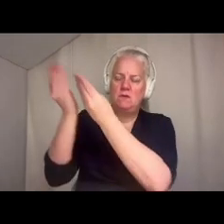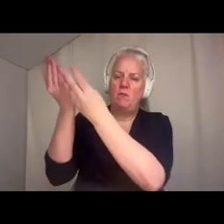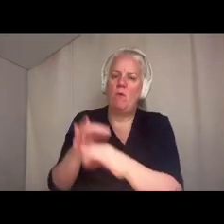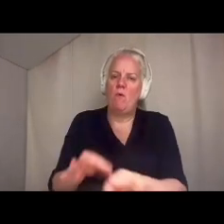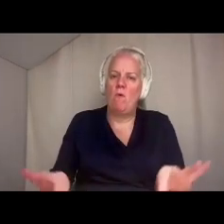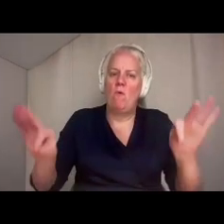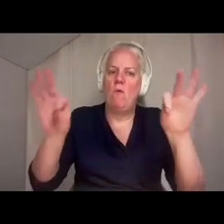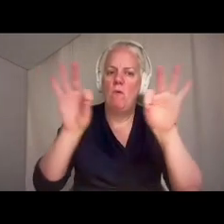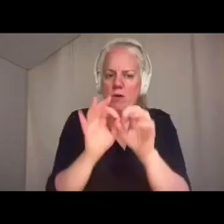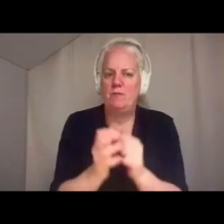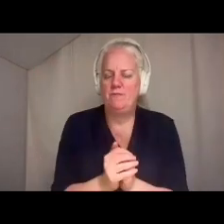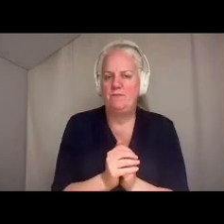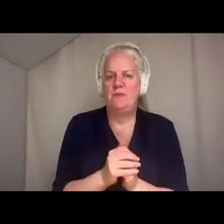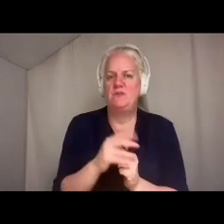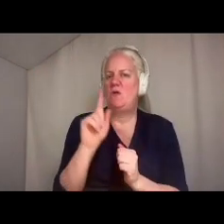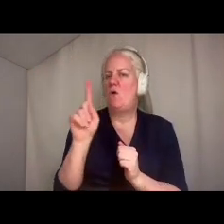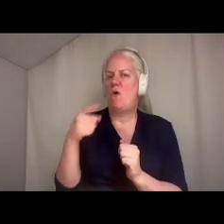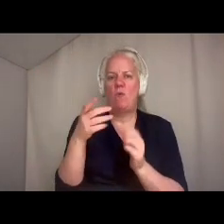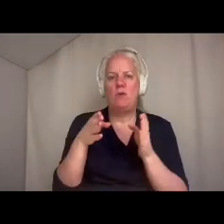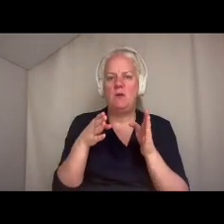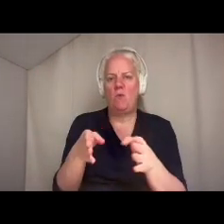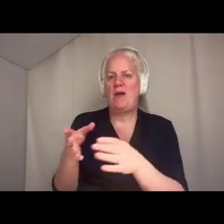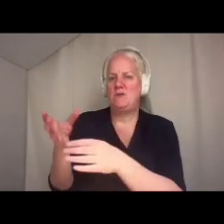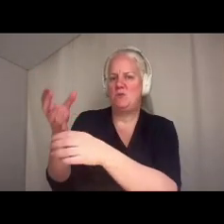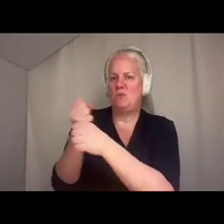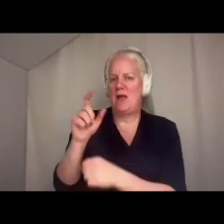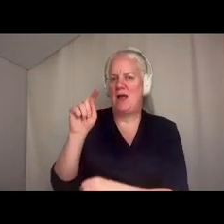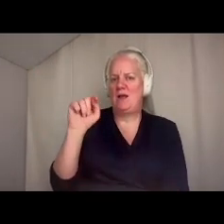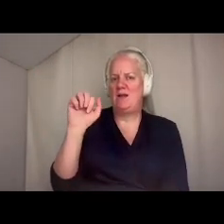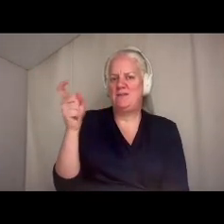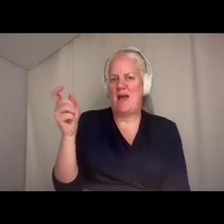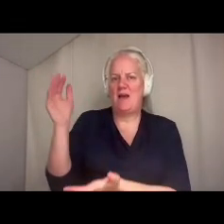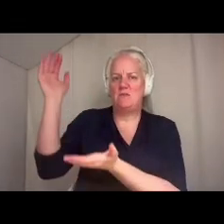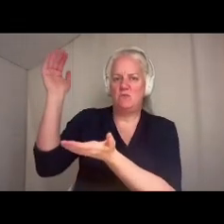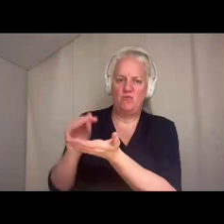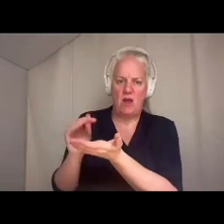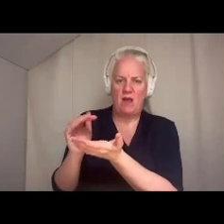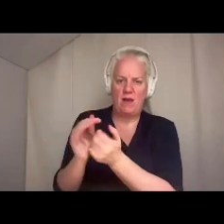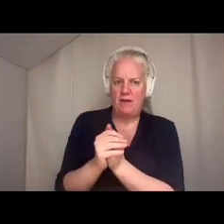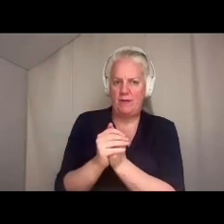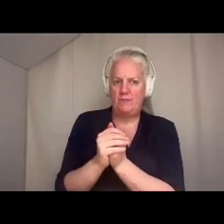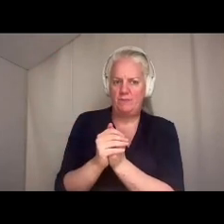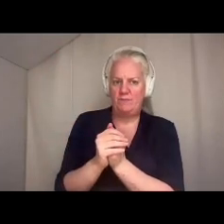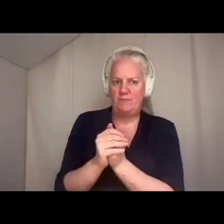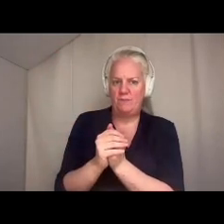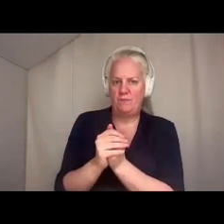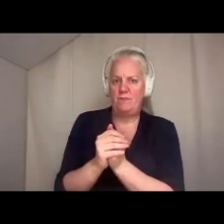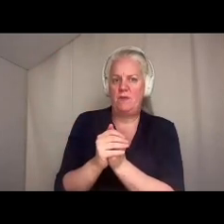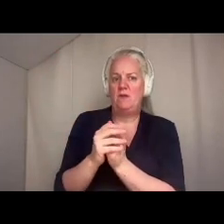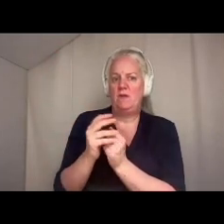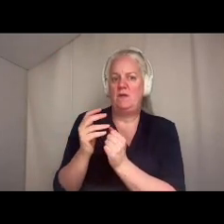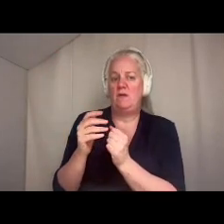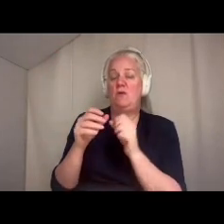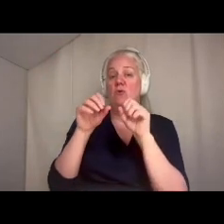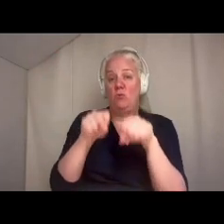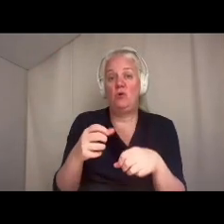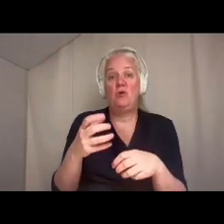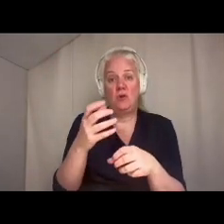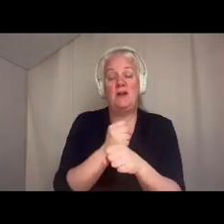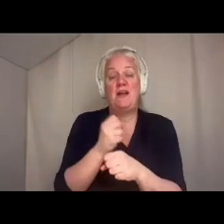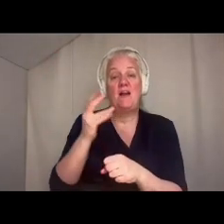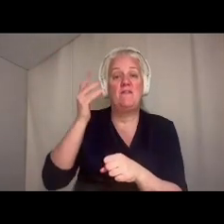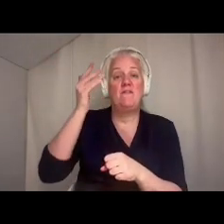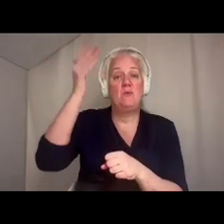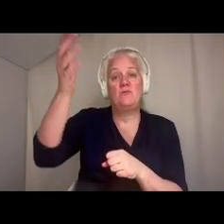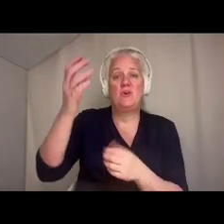a tax refund for taxes already paid. You could get future economic impact